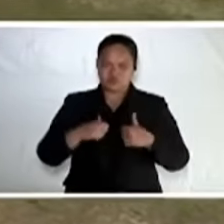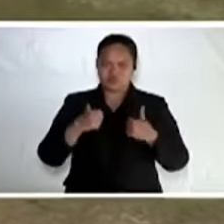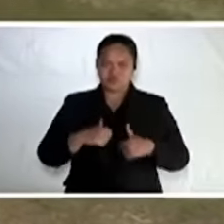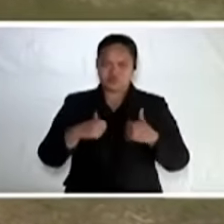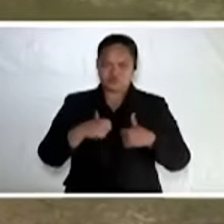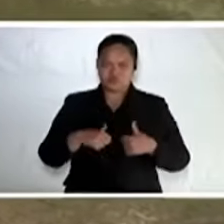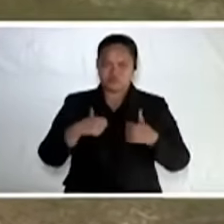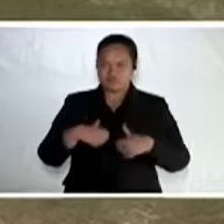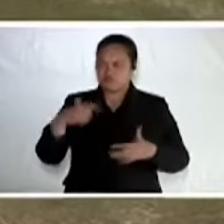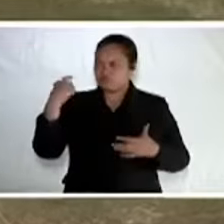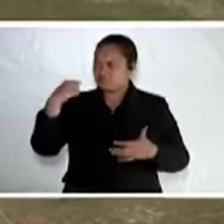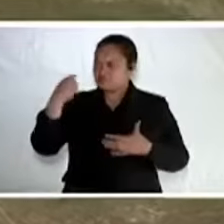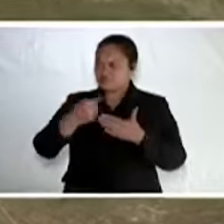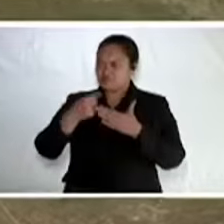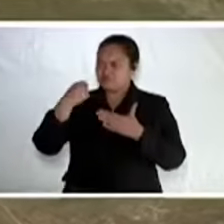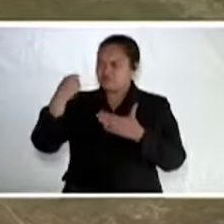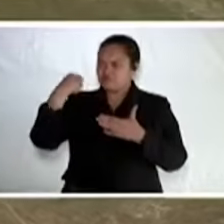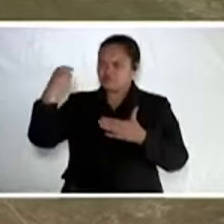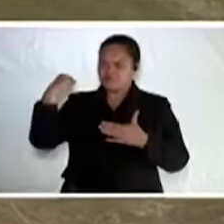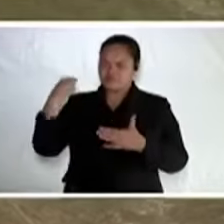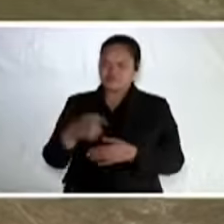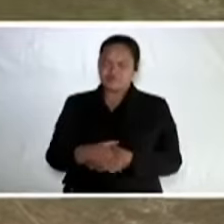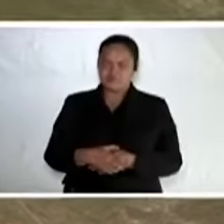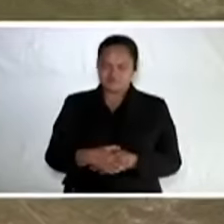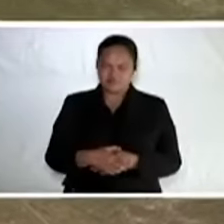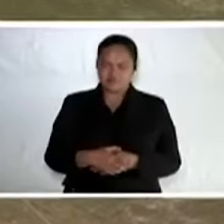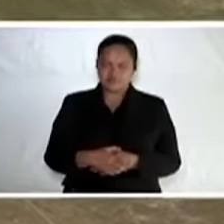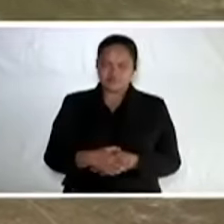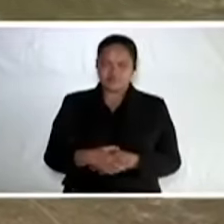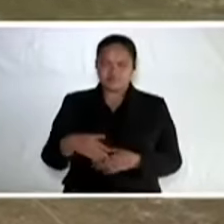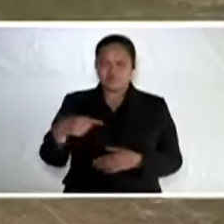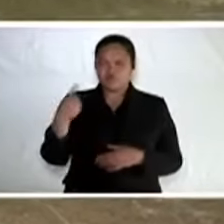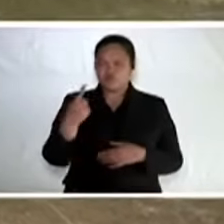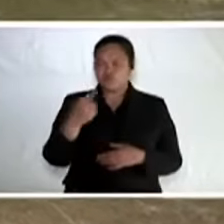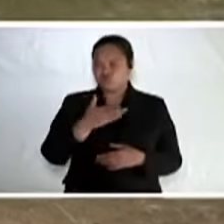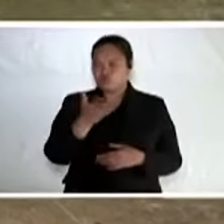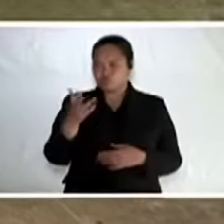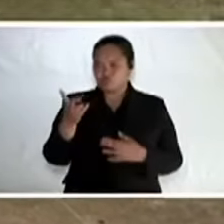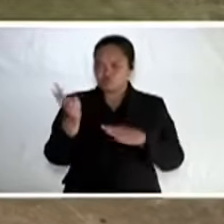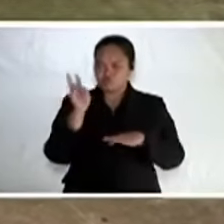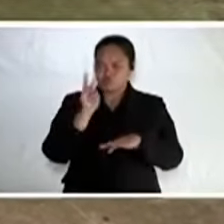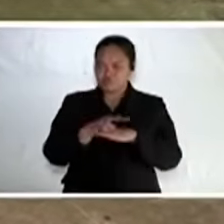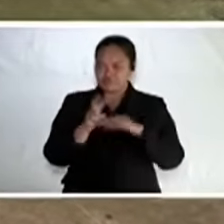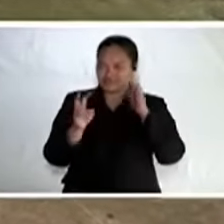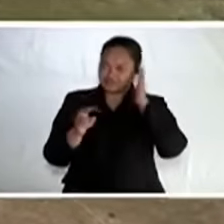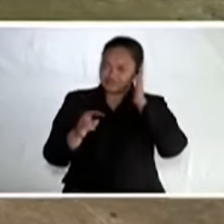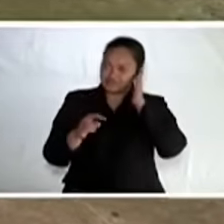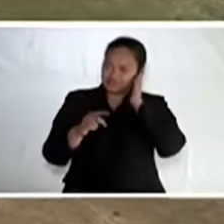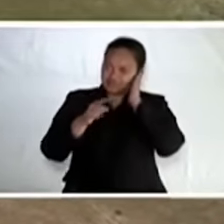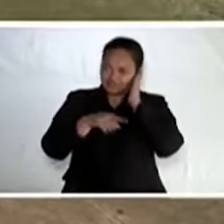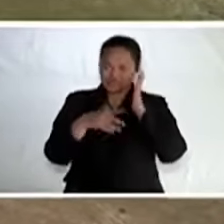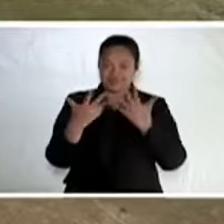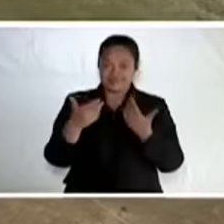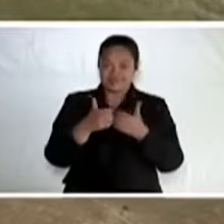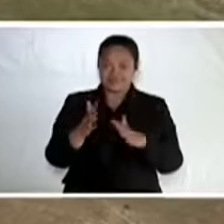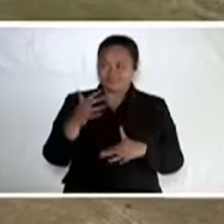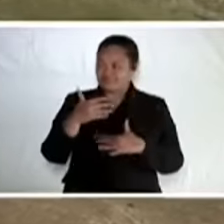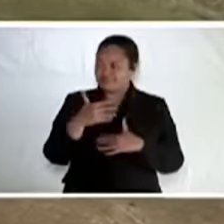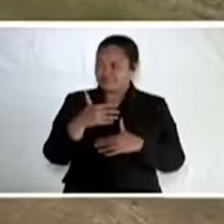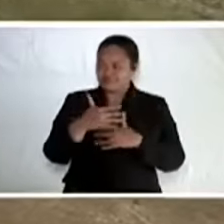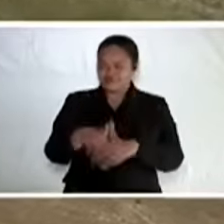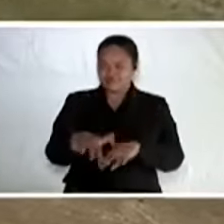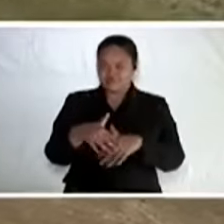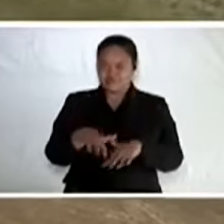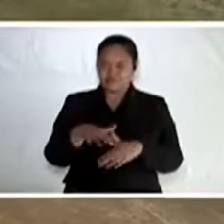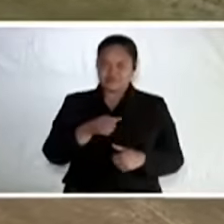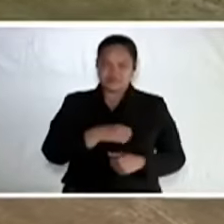and rehearsed over the past few days. Abikim ni nasar-sar tikmai nanonda sa taya bingo irna leni